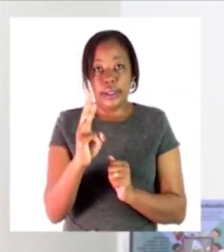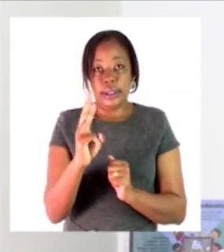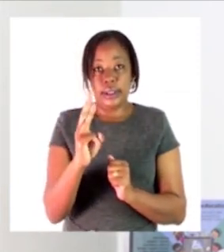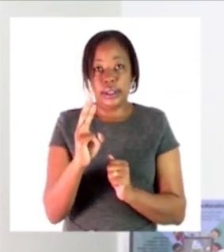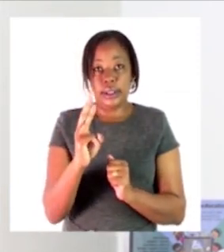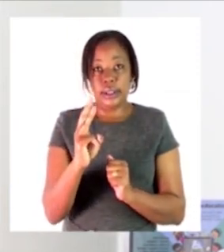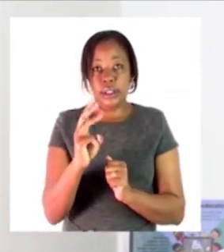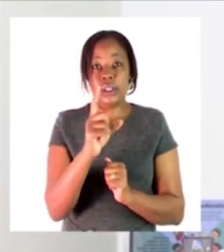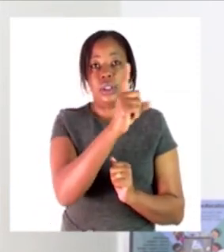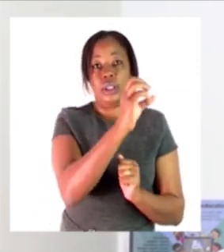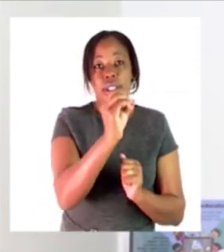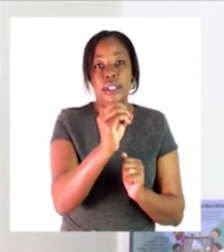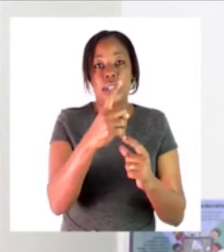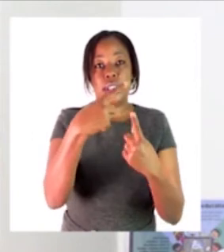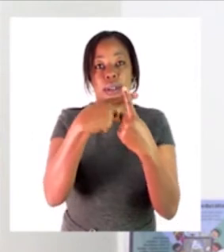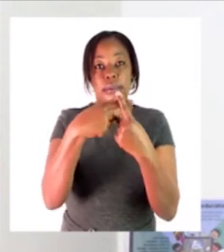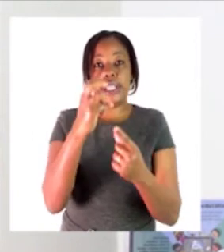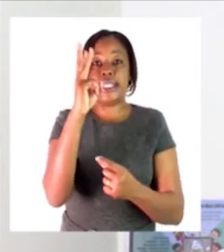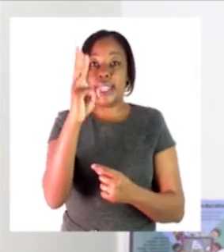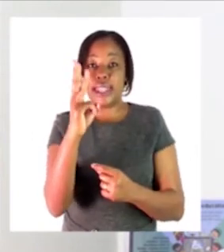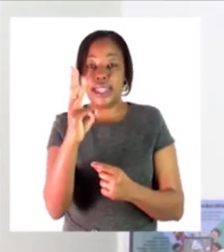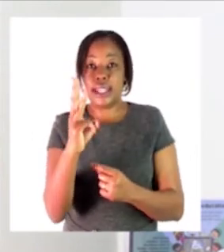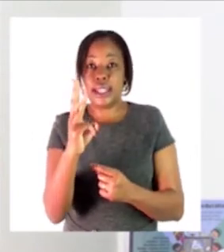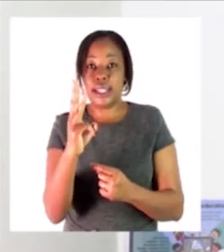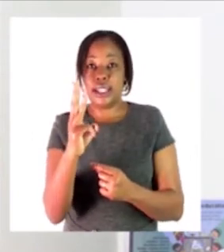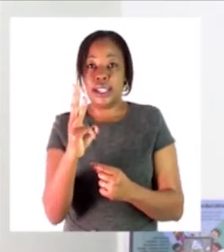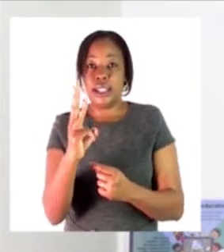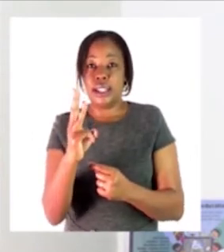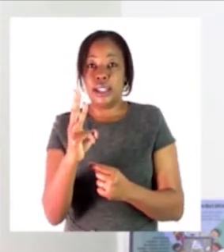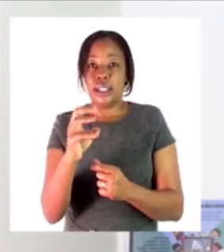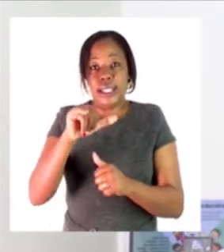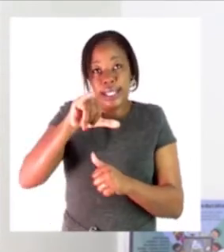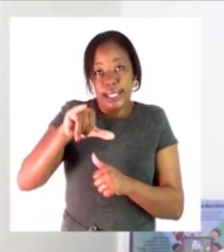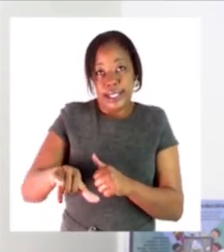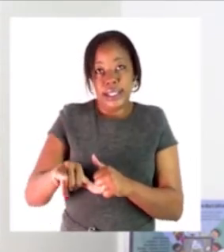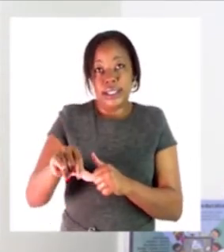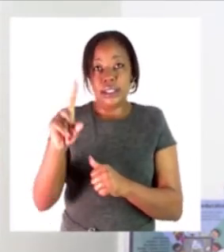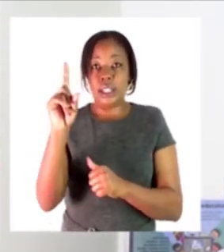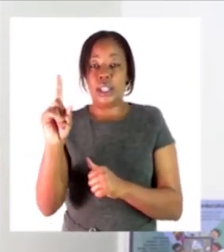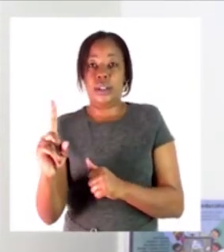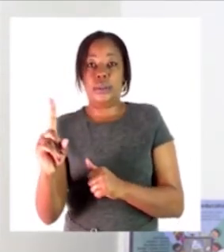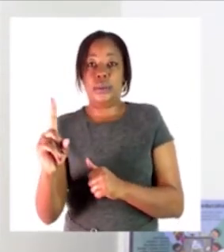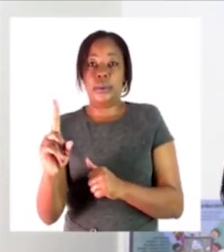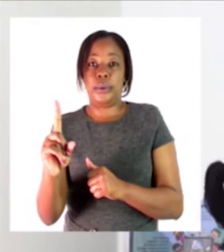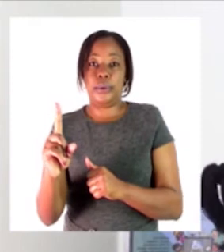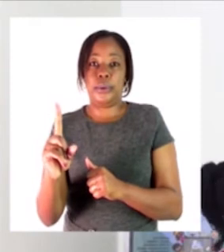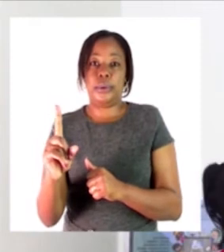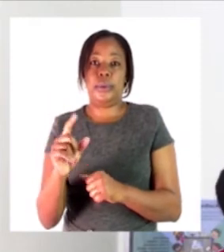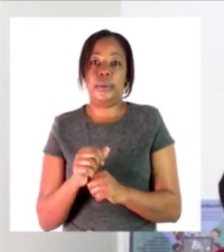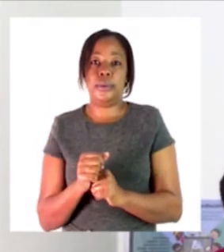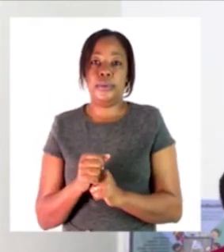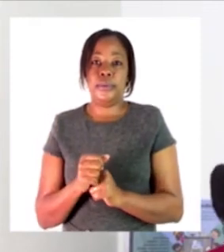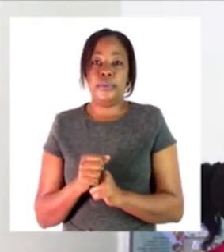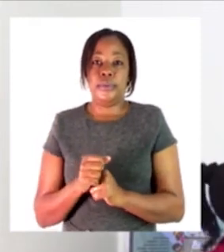and remainder, I can just write it in short, 1. So now I